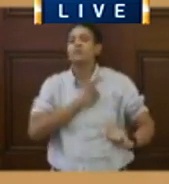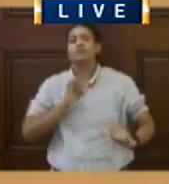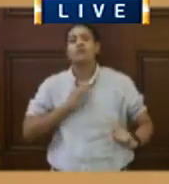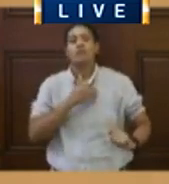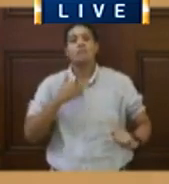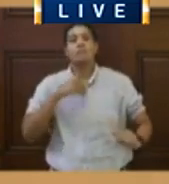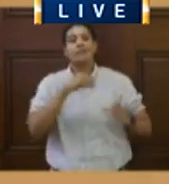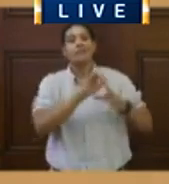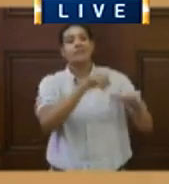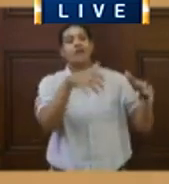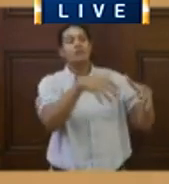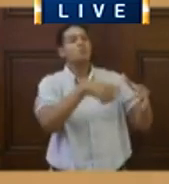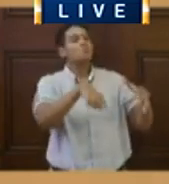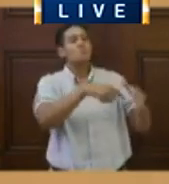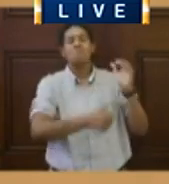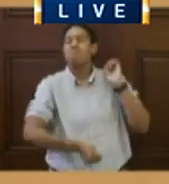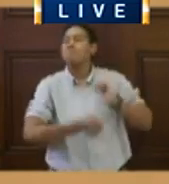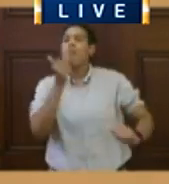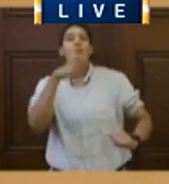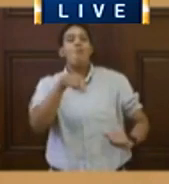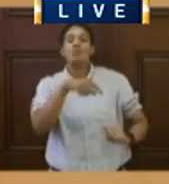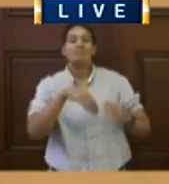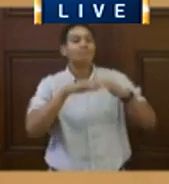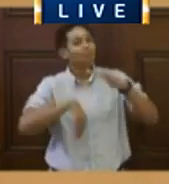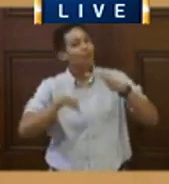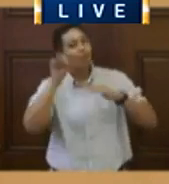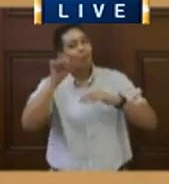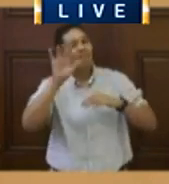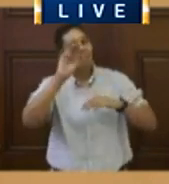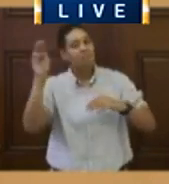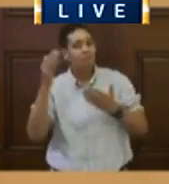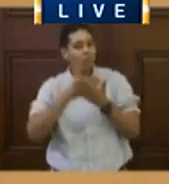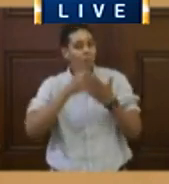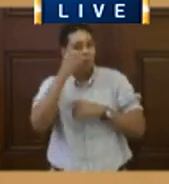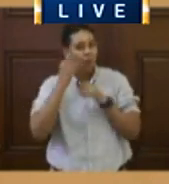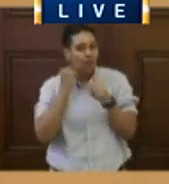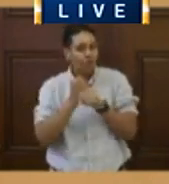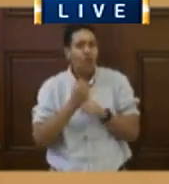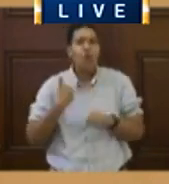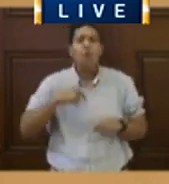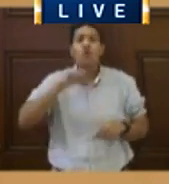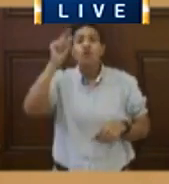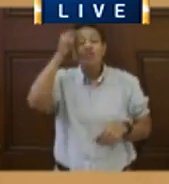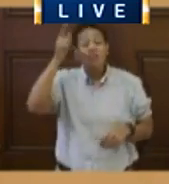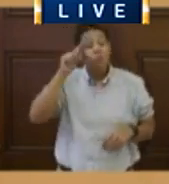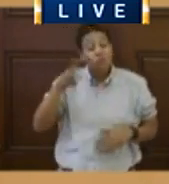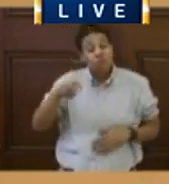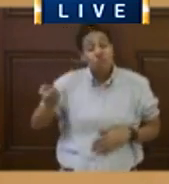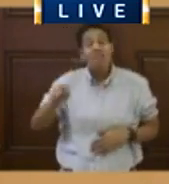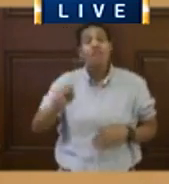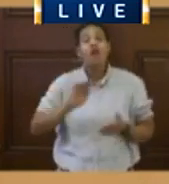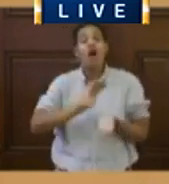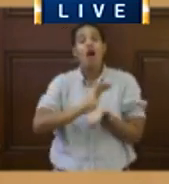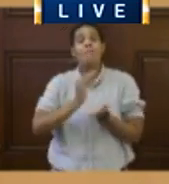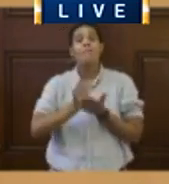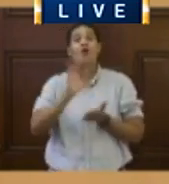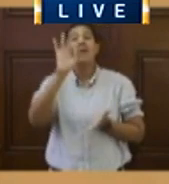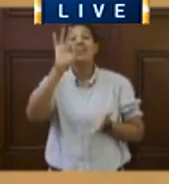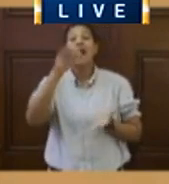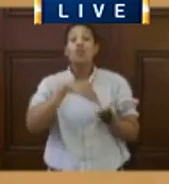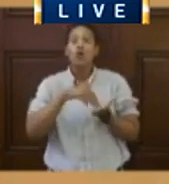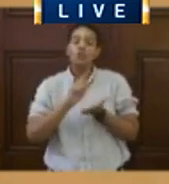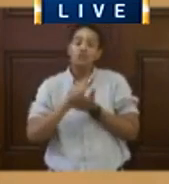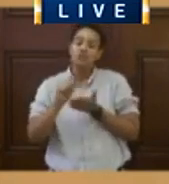sector, the government, will transfer an amount of $9,000 per fortnight